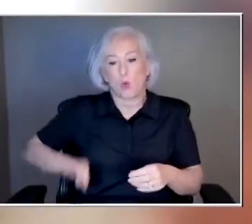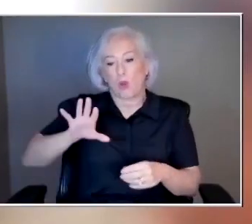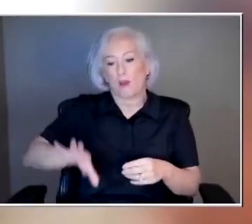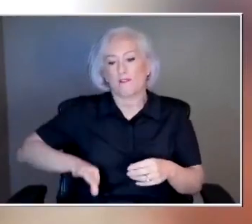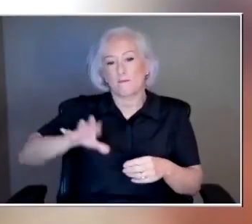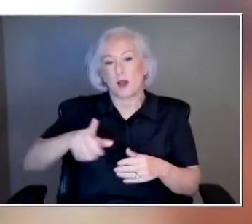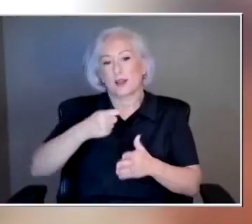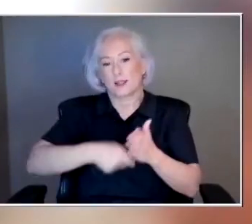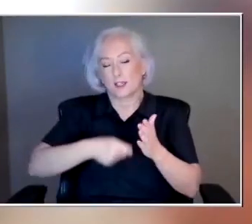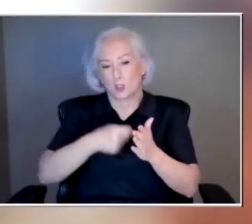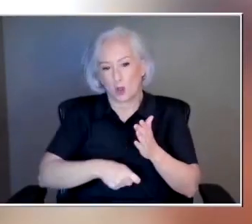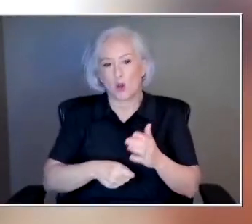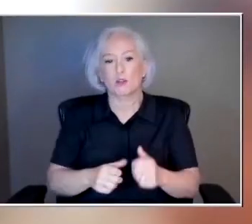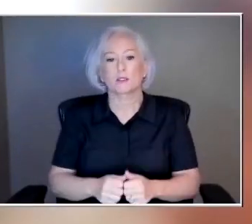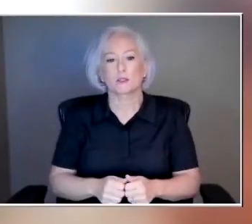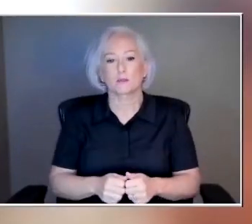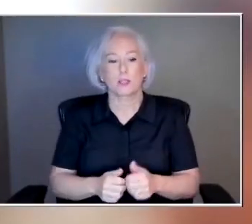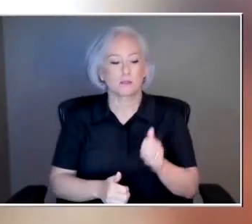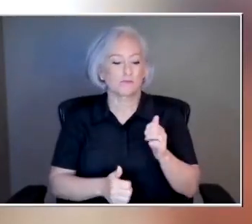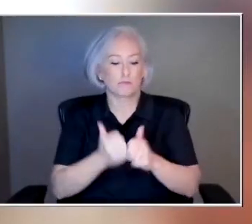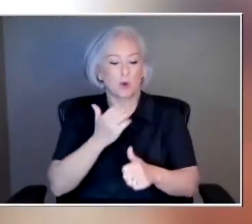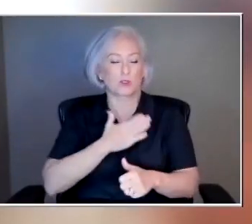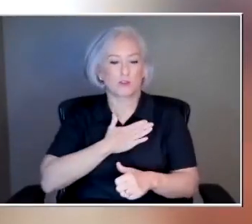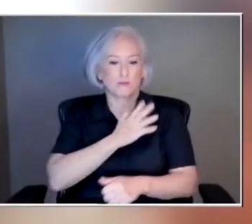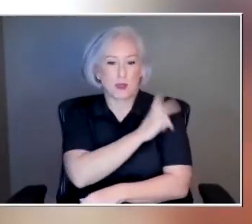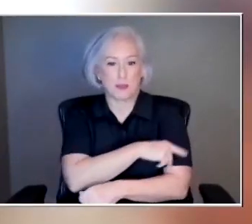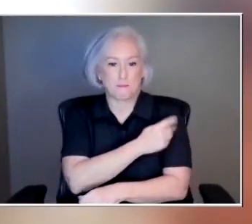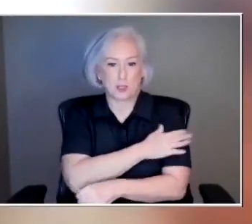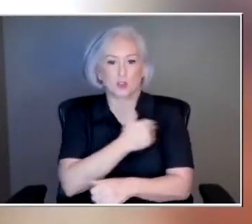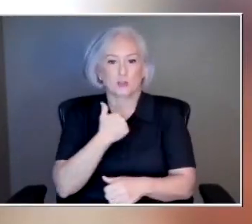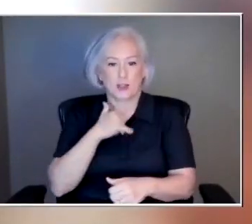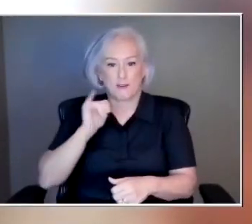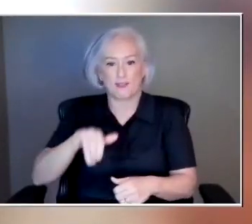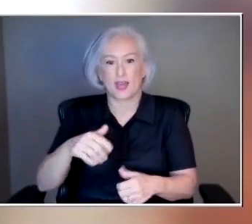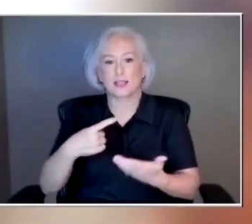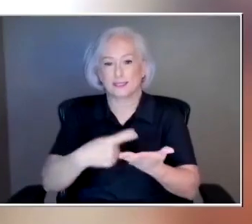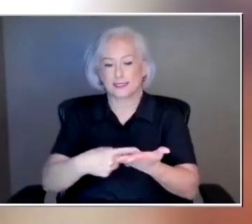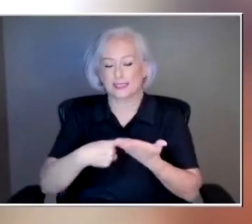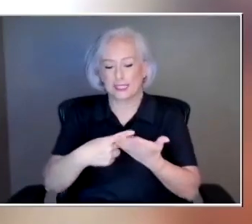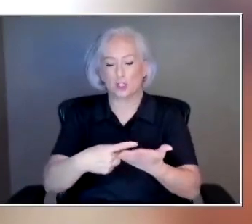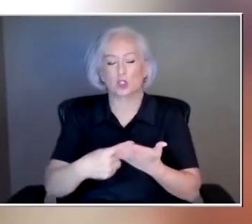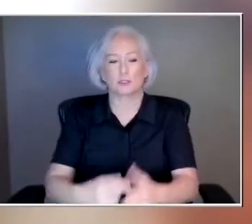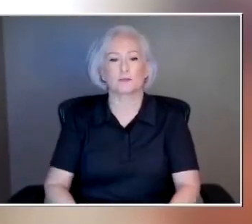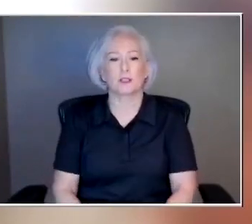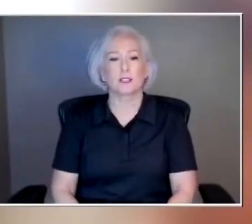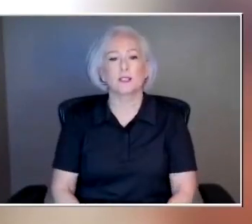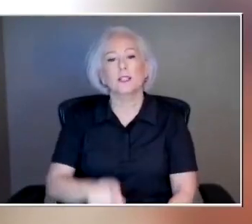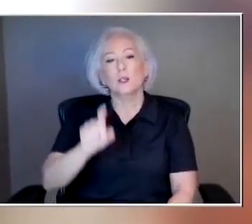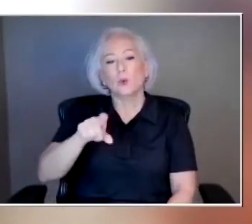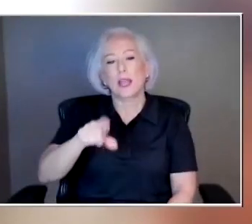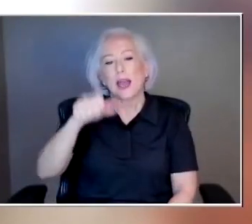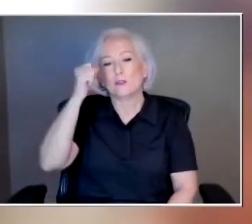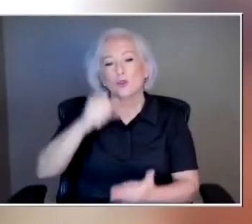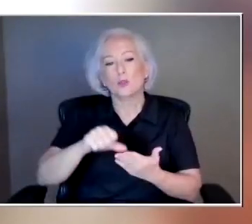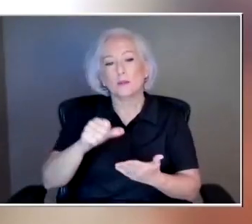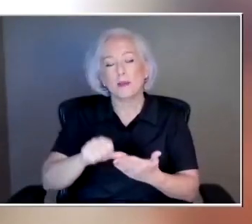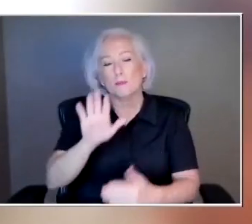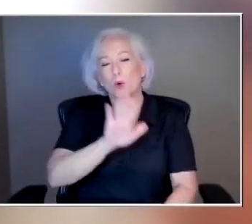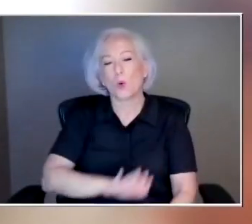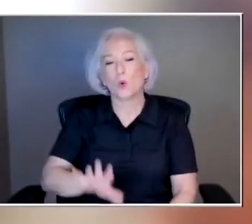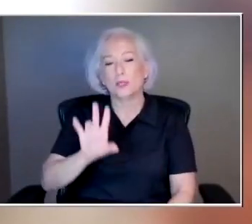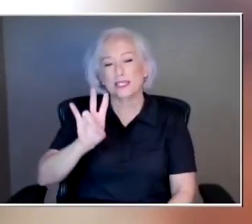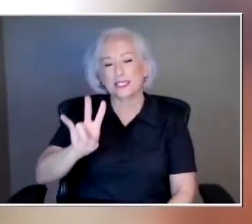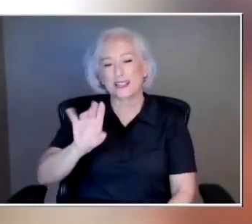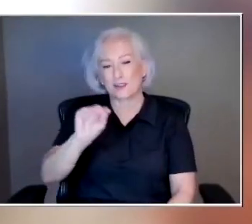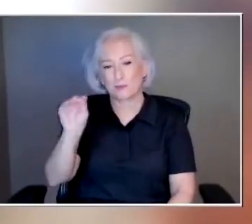this discussion with majority of my patients. We have to remember that only about 7% of breast cancers